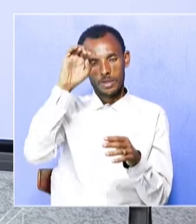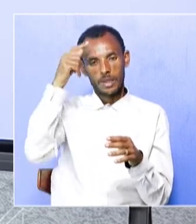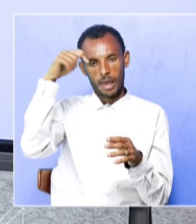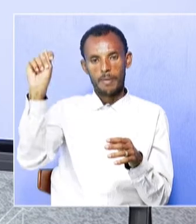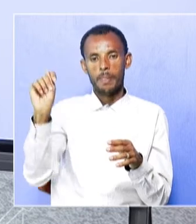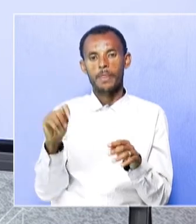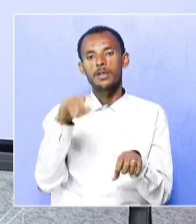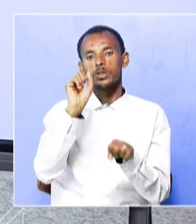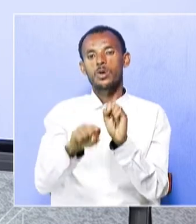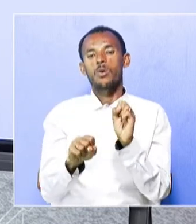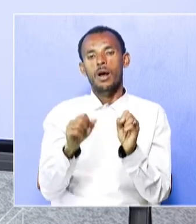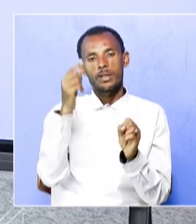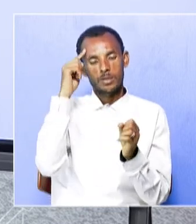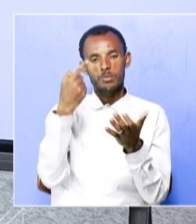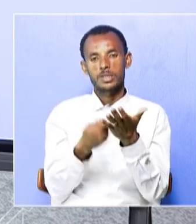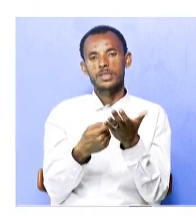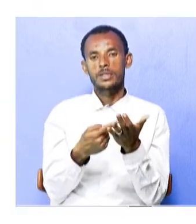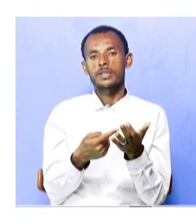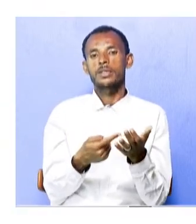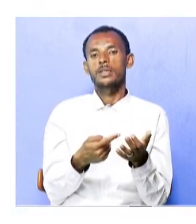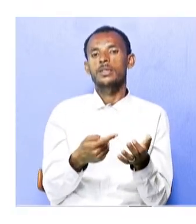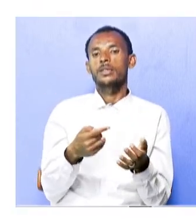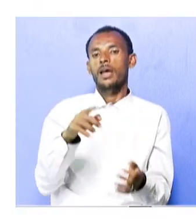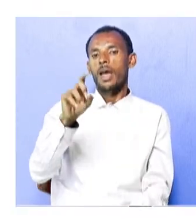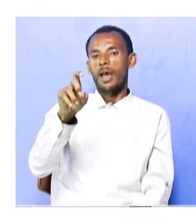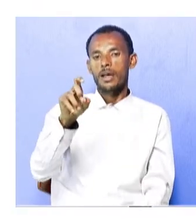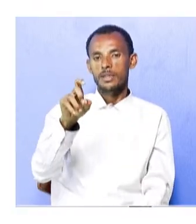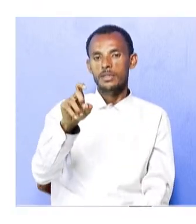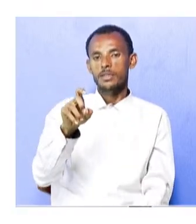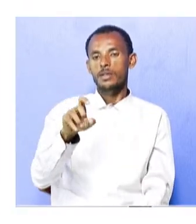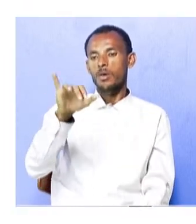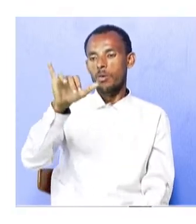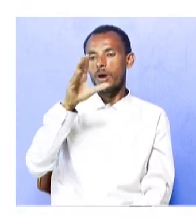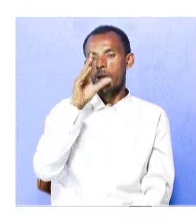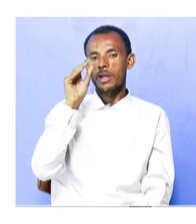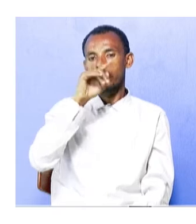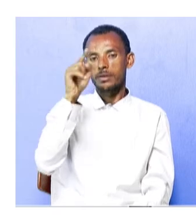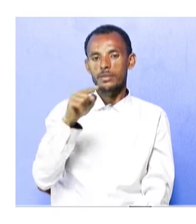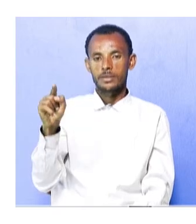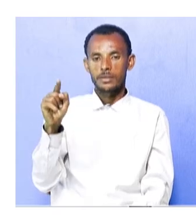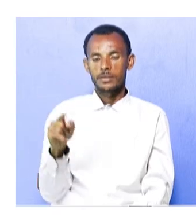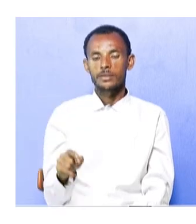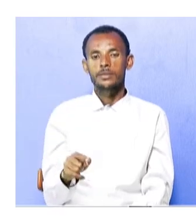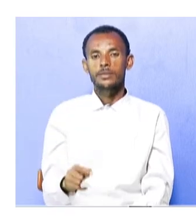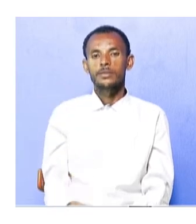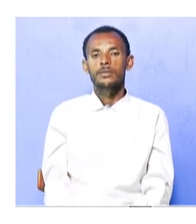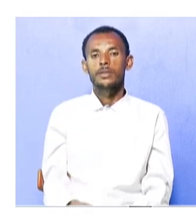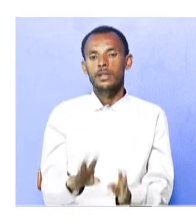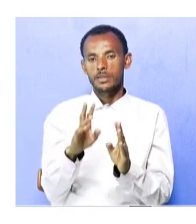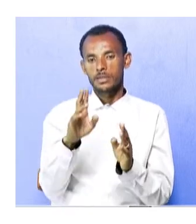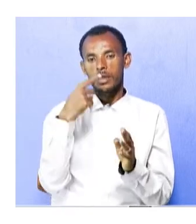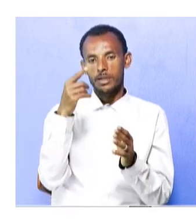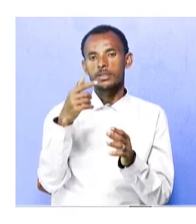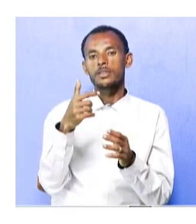right? So assume this is x, y, and z. Let's say